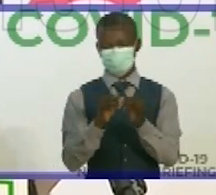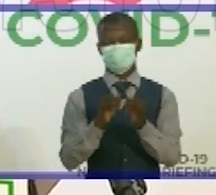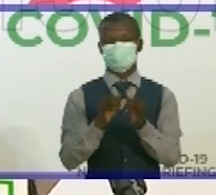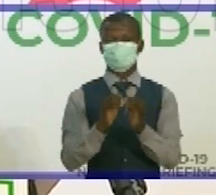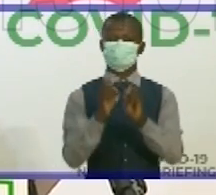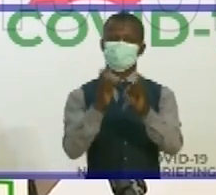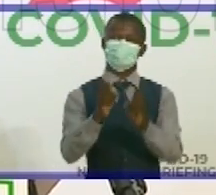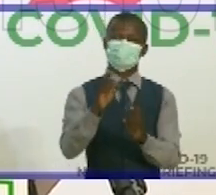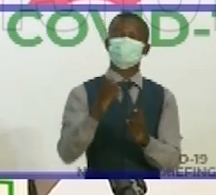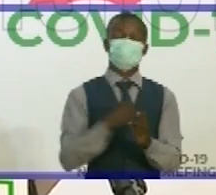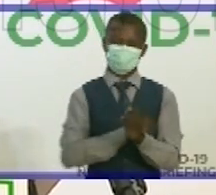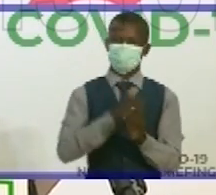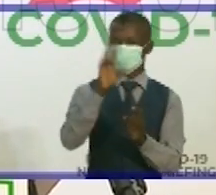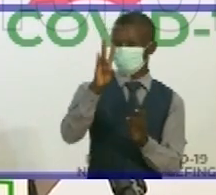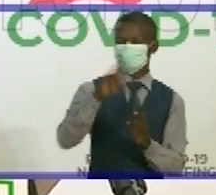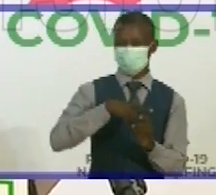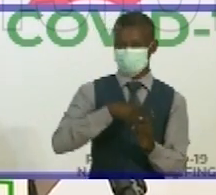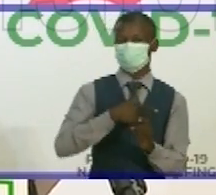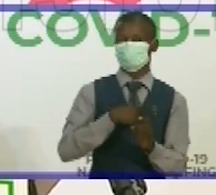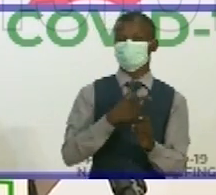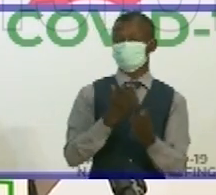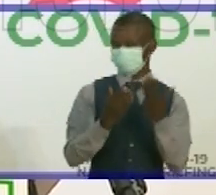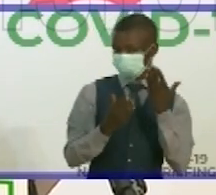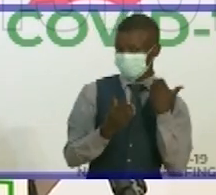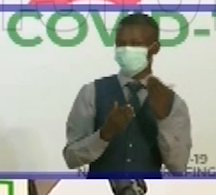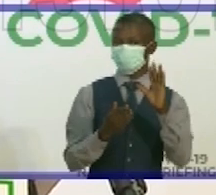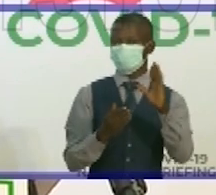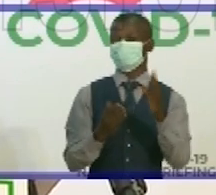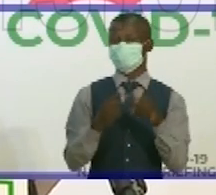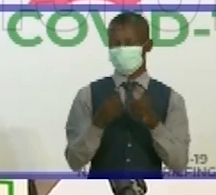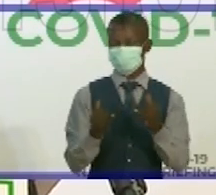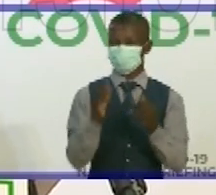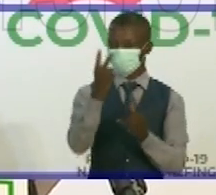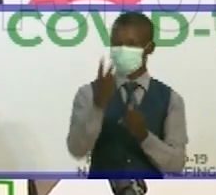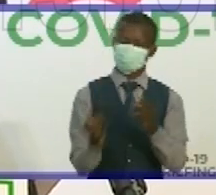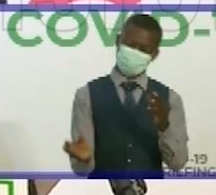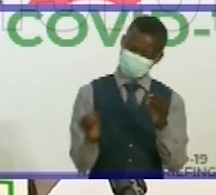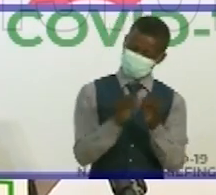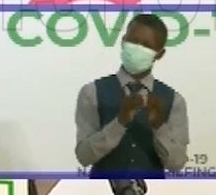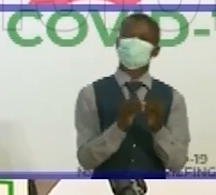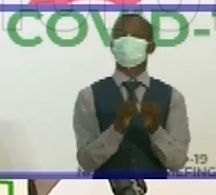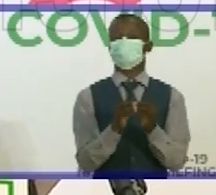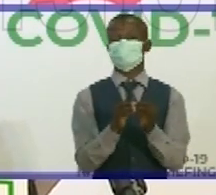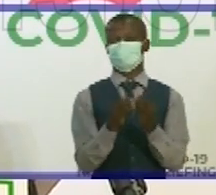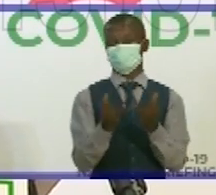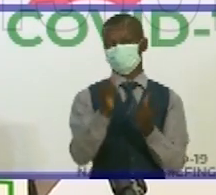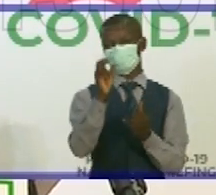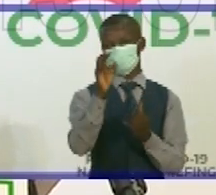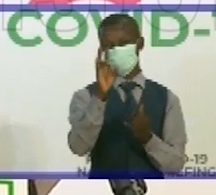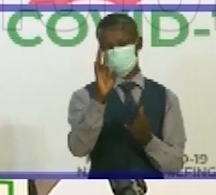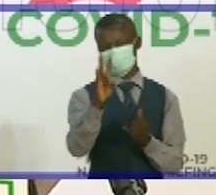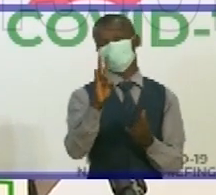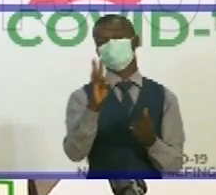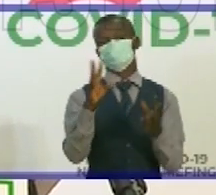there are seven in Lagos and two. There were originally five. There are two more accredited recently. So we now have seven and we'll have two in Abuja.